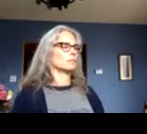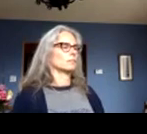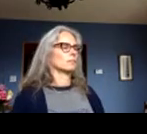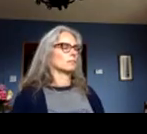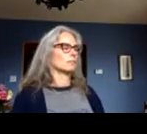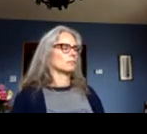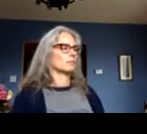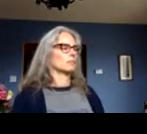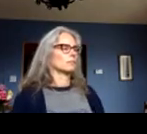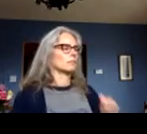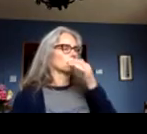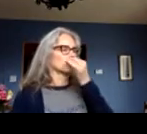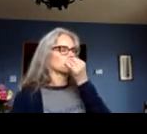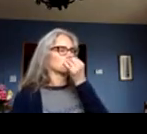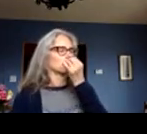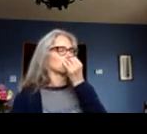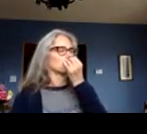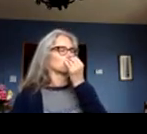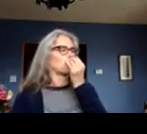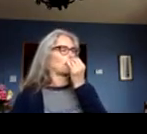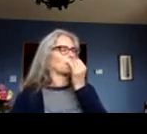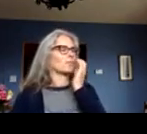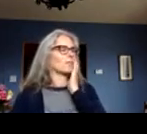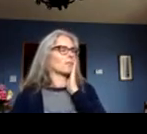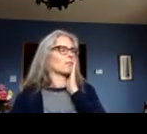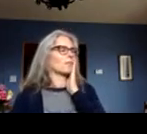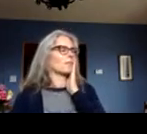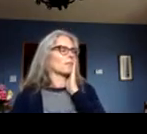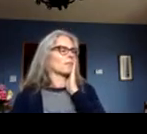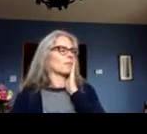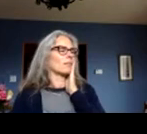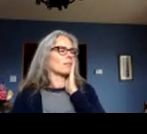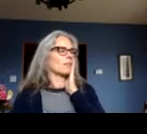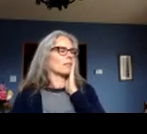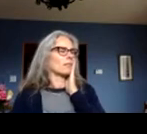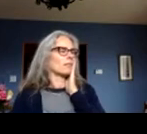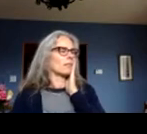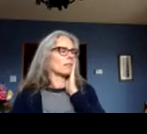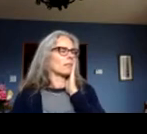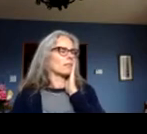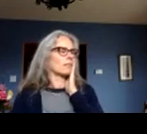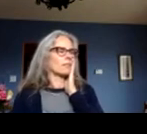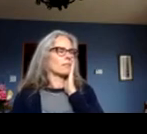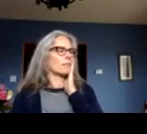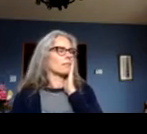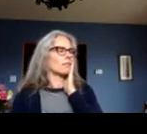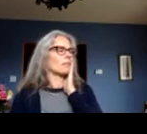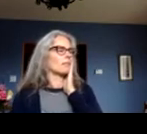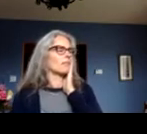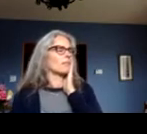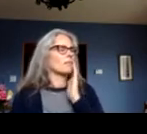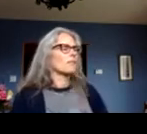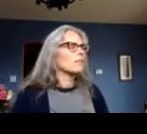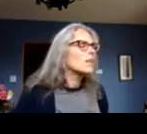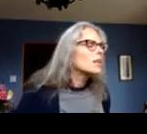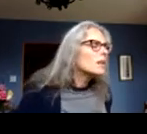that. Okay. We're going to go ahead and move on. You guys are doing great. We just have like 15 more minutes and